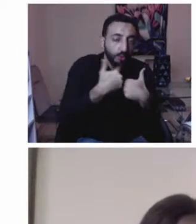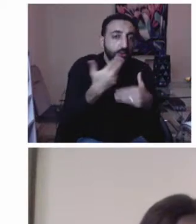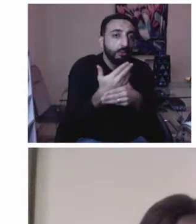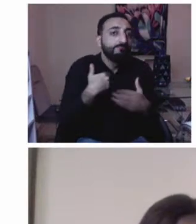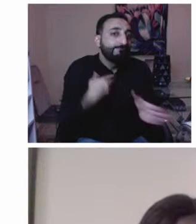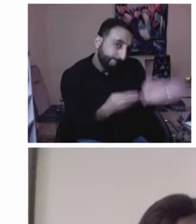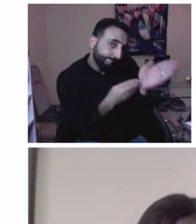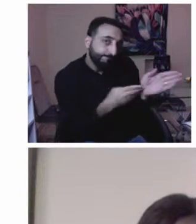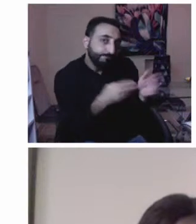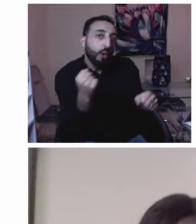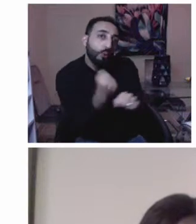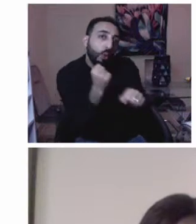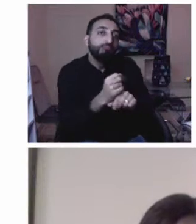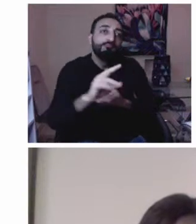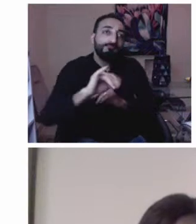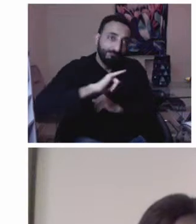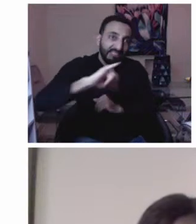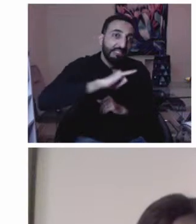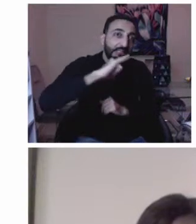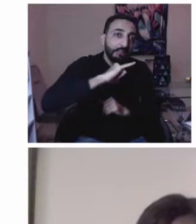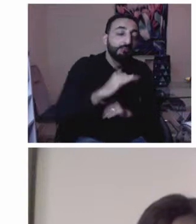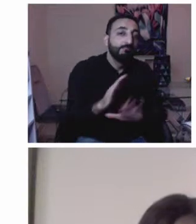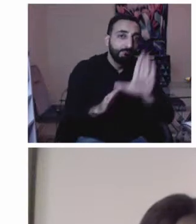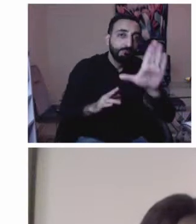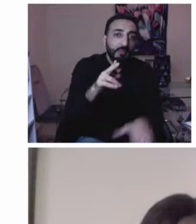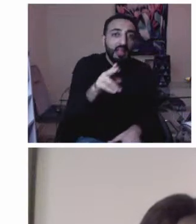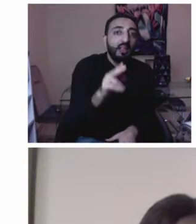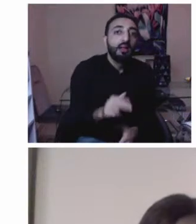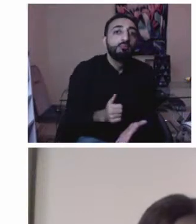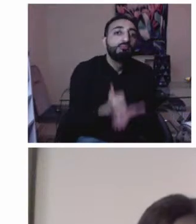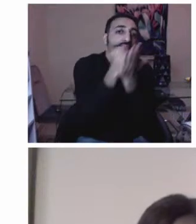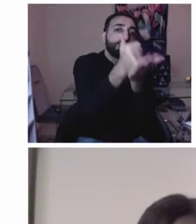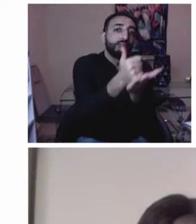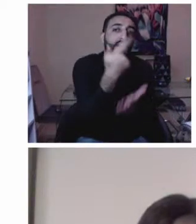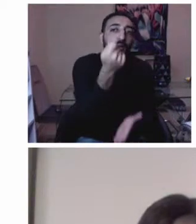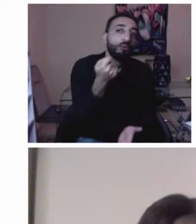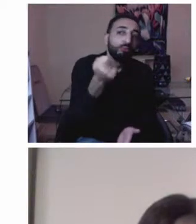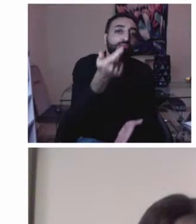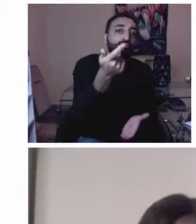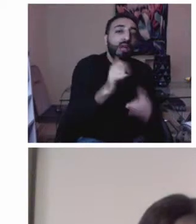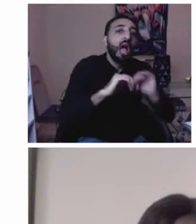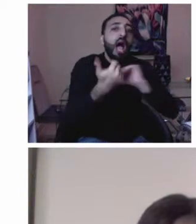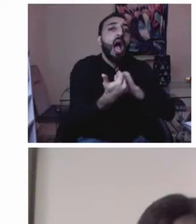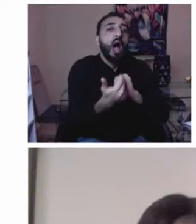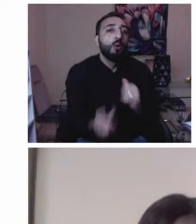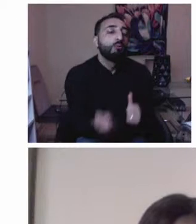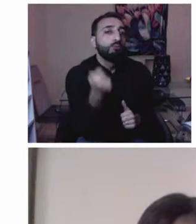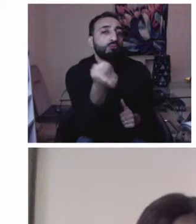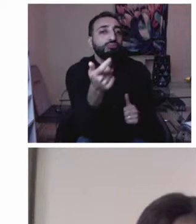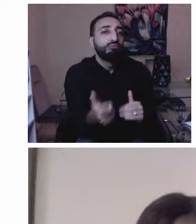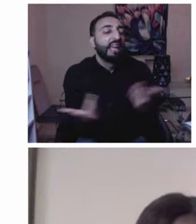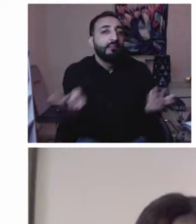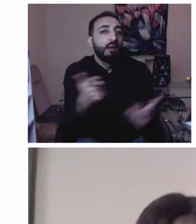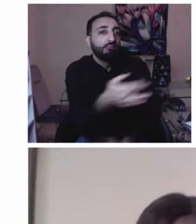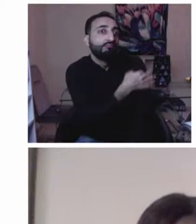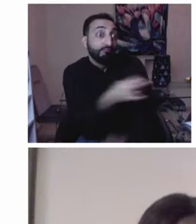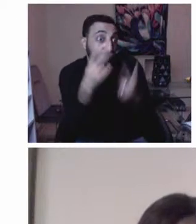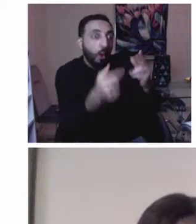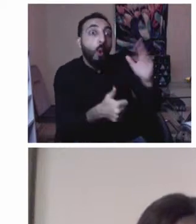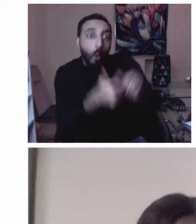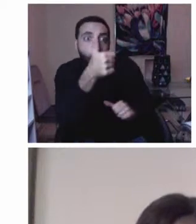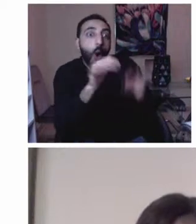peace builders in financing the strategies, right, and opportunities? Thank you so much, Stephanie. The floor is